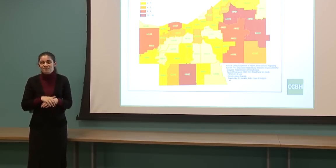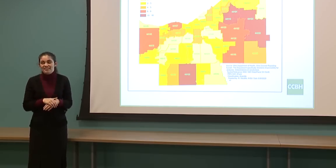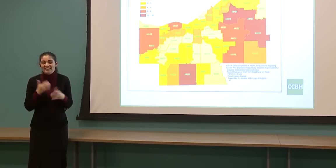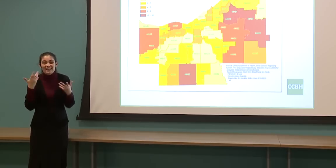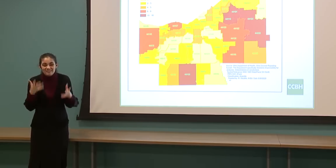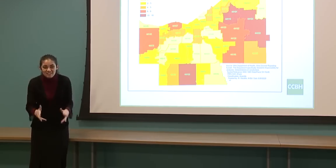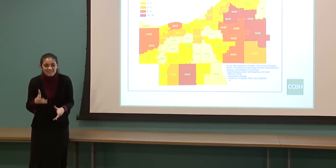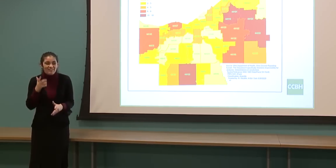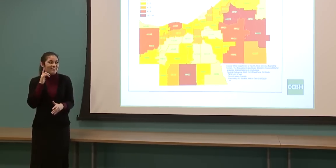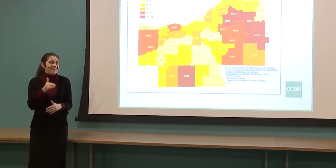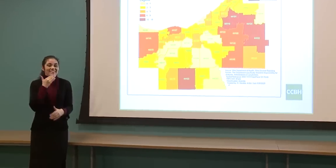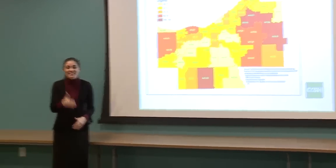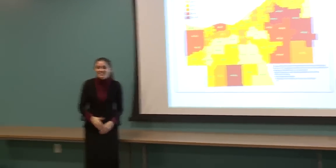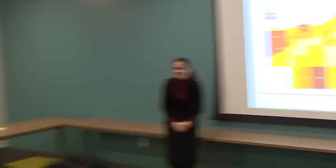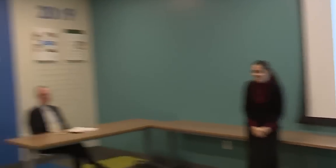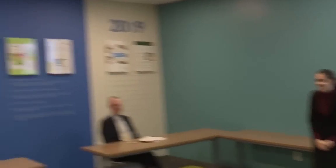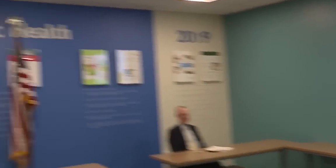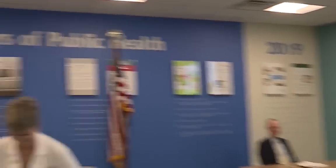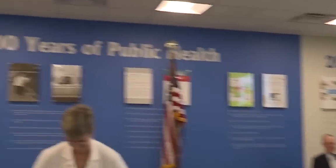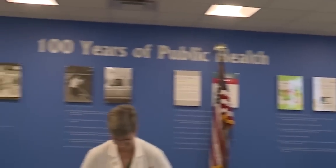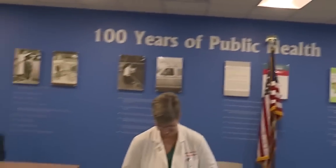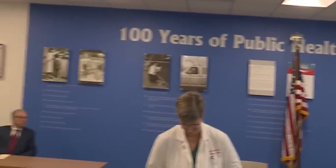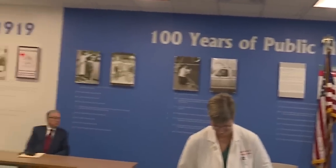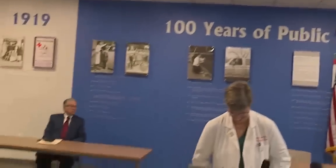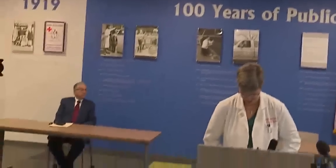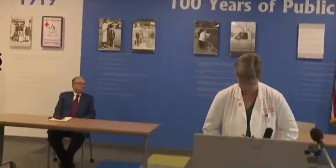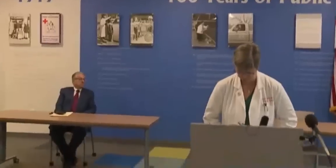That's the end of the slides.